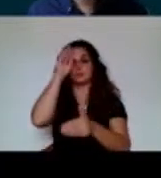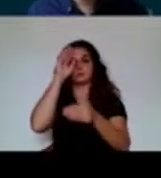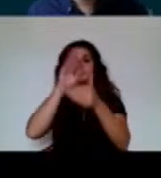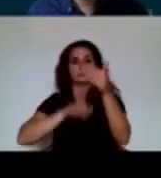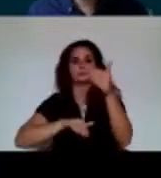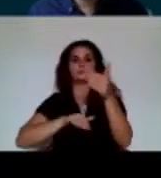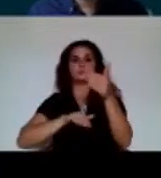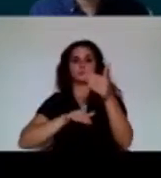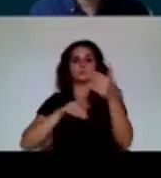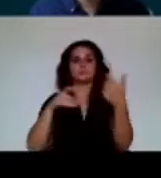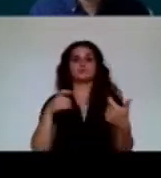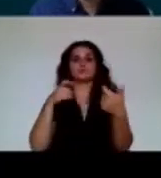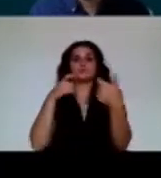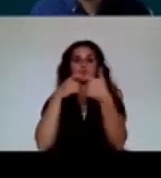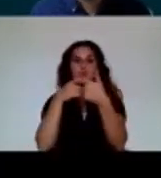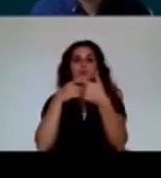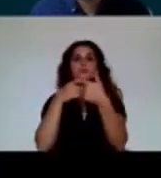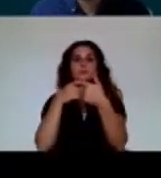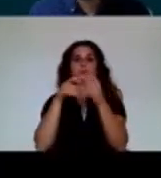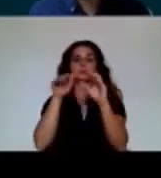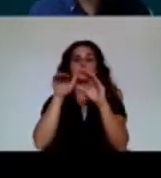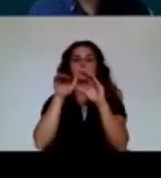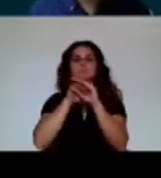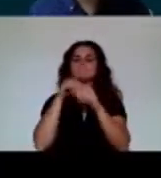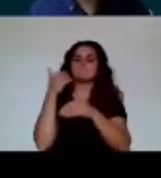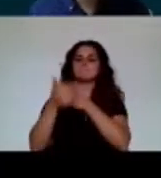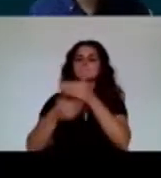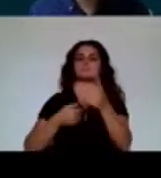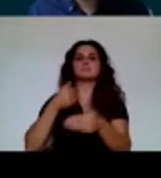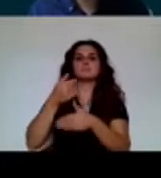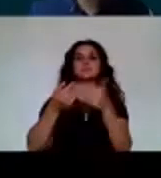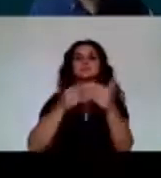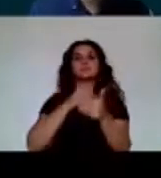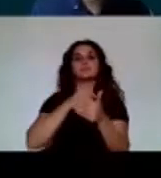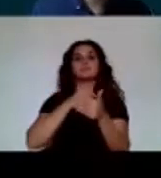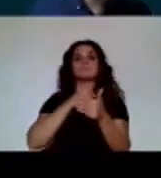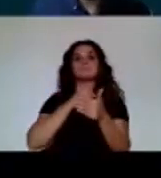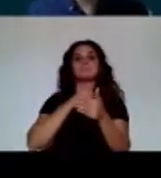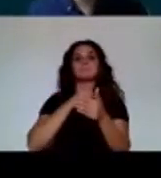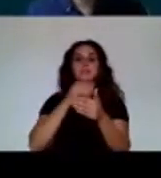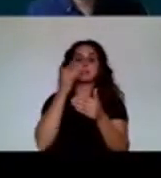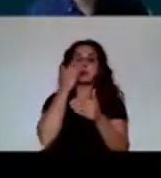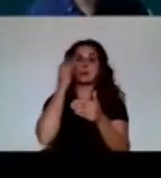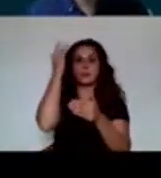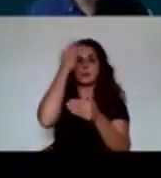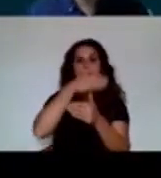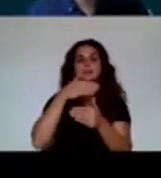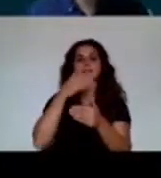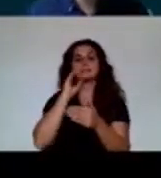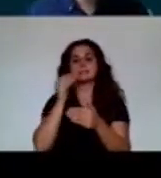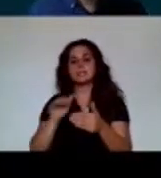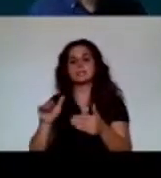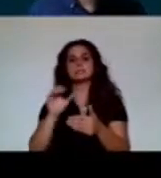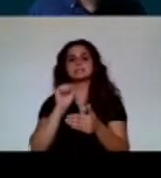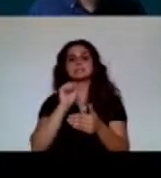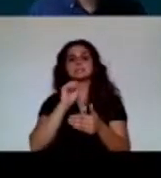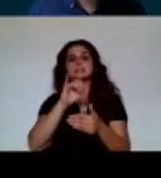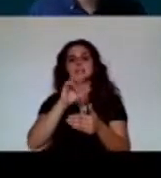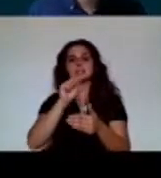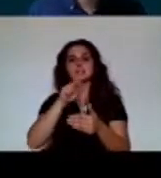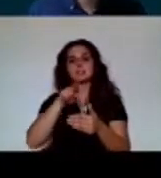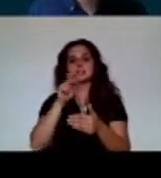are consistent with the process by which both Black and Roma children are trying